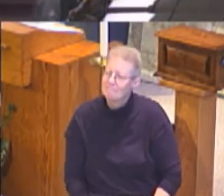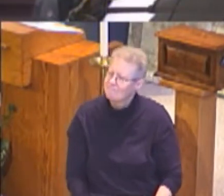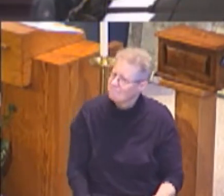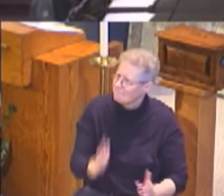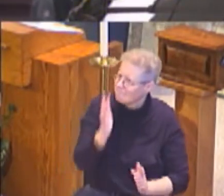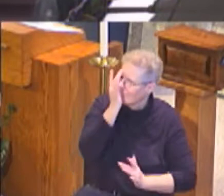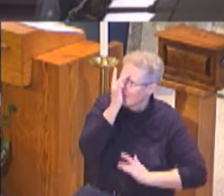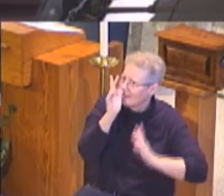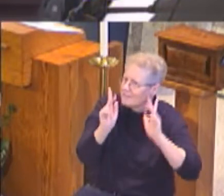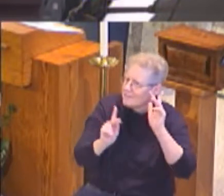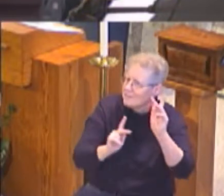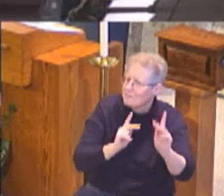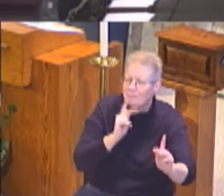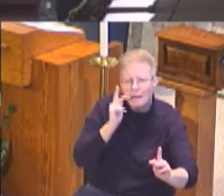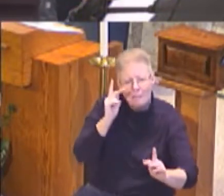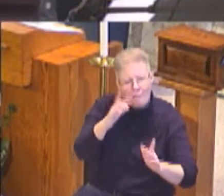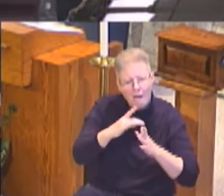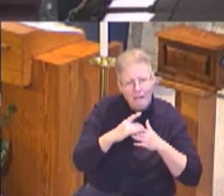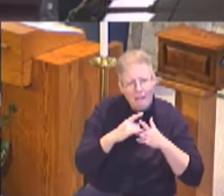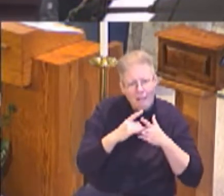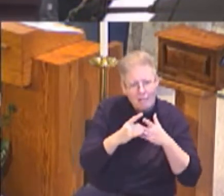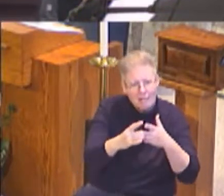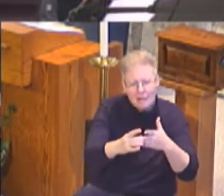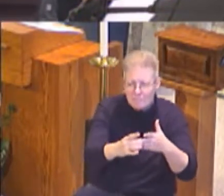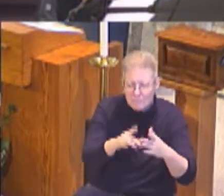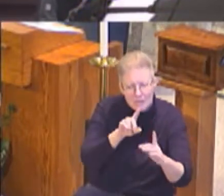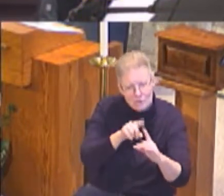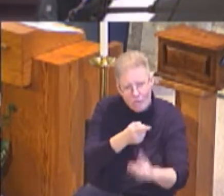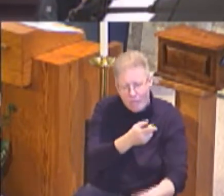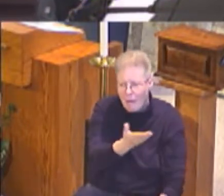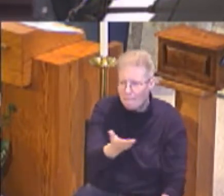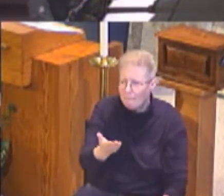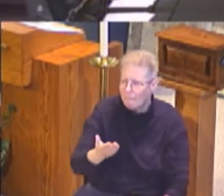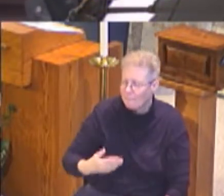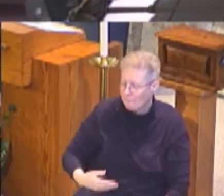take me to the afflicted ones,